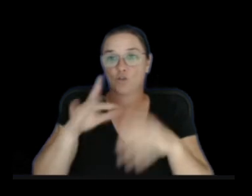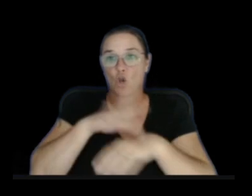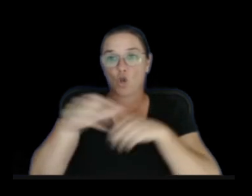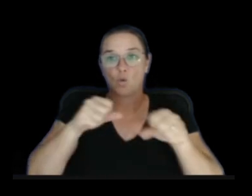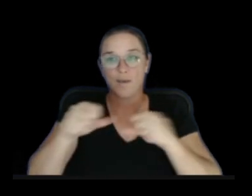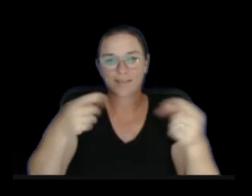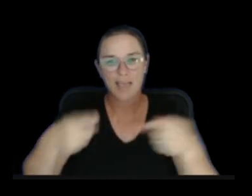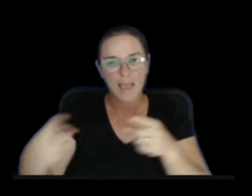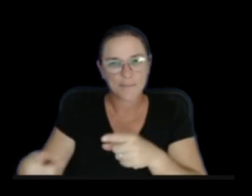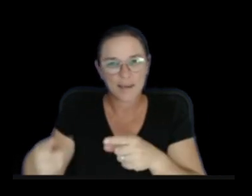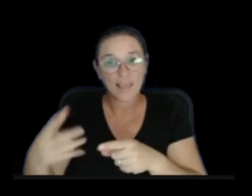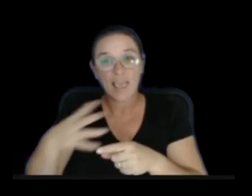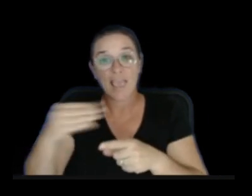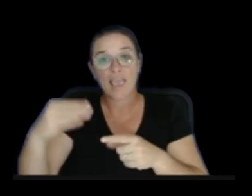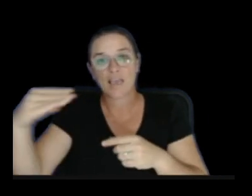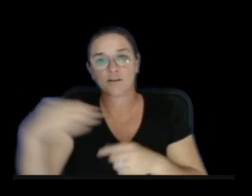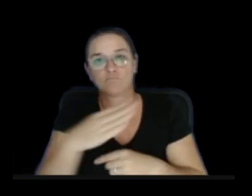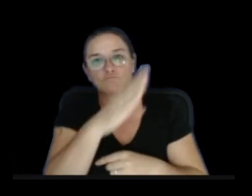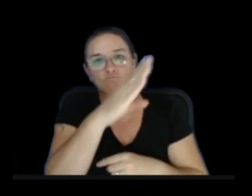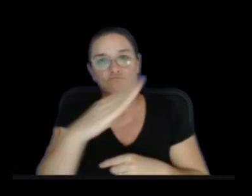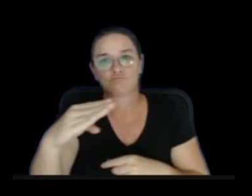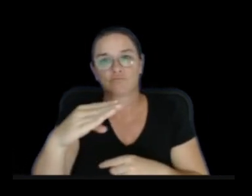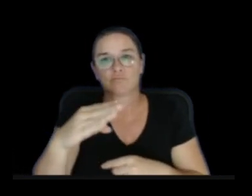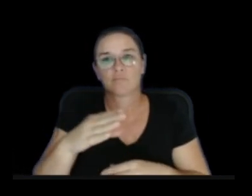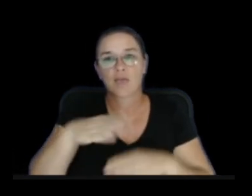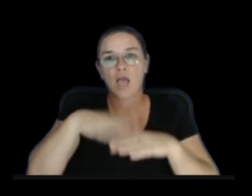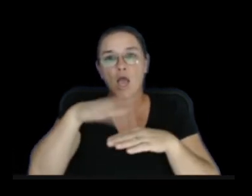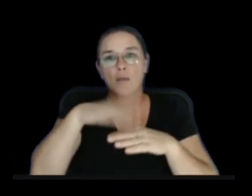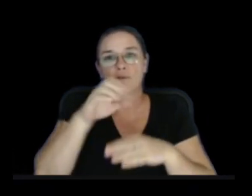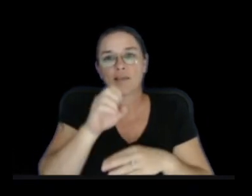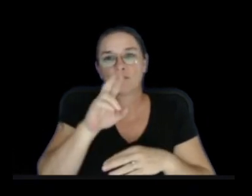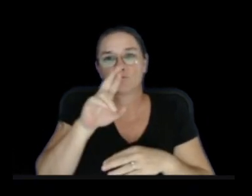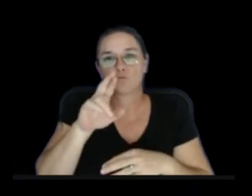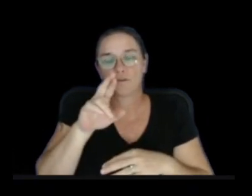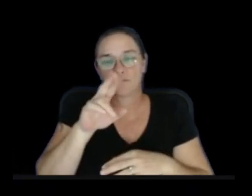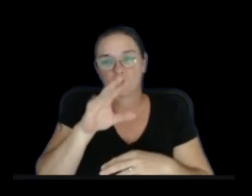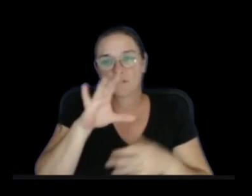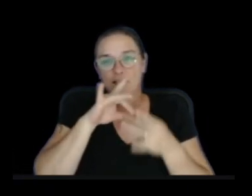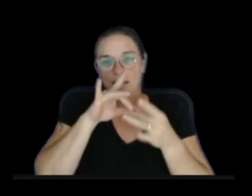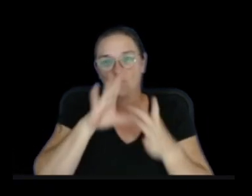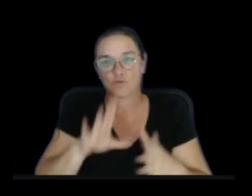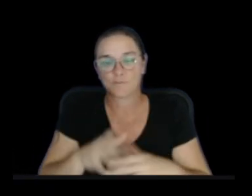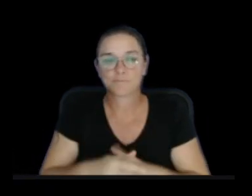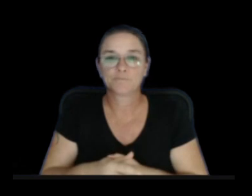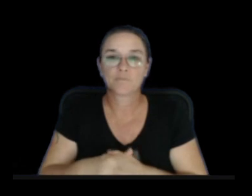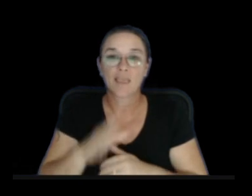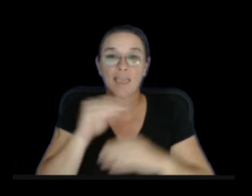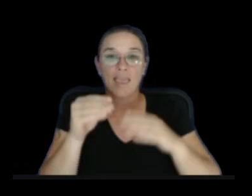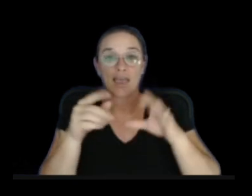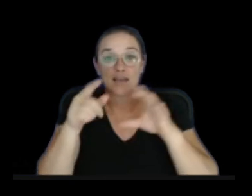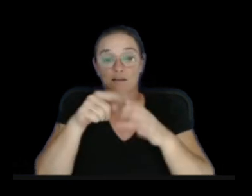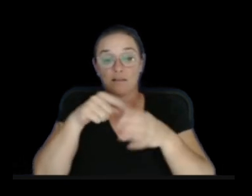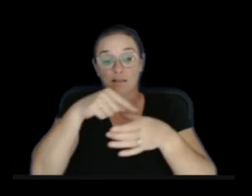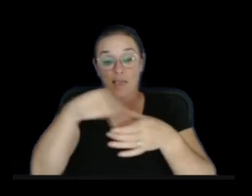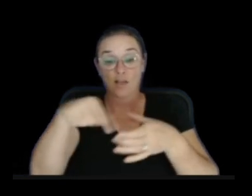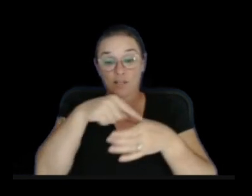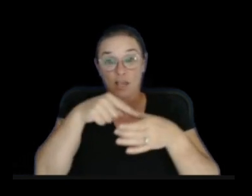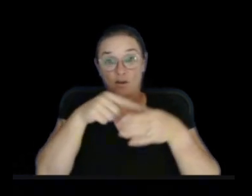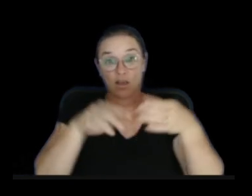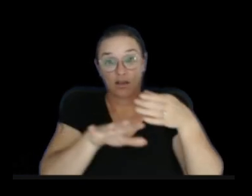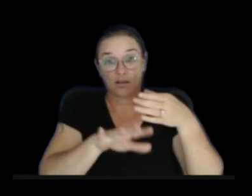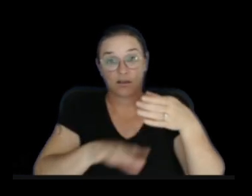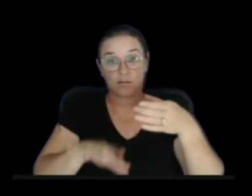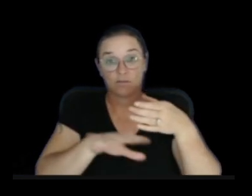well as in the upper East Rift connector, and continuing at a lower level beneath the summit caldera, and especially more so